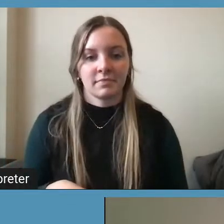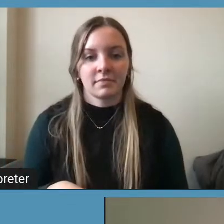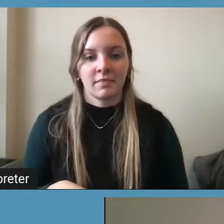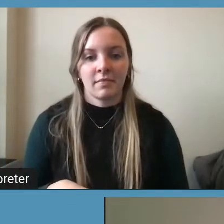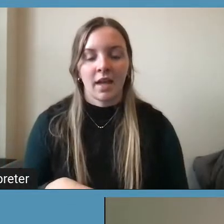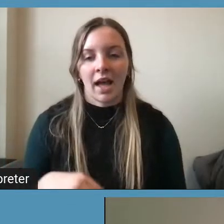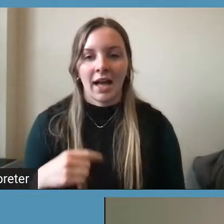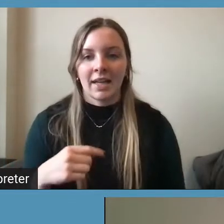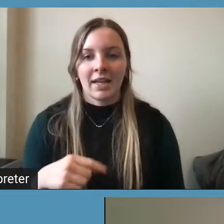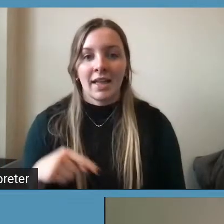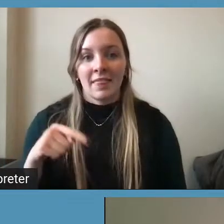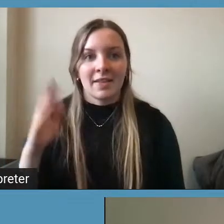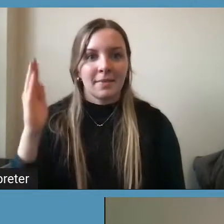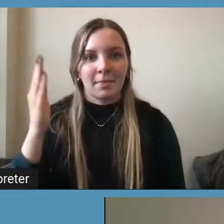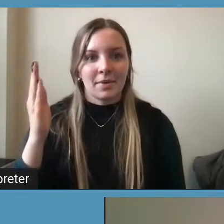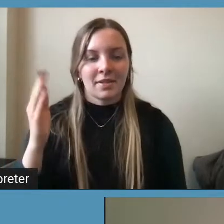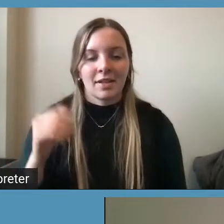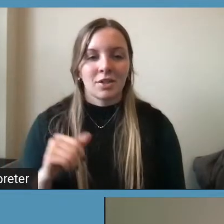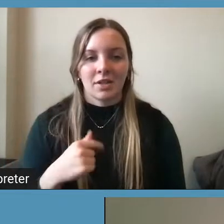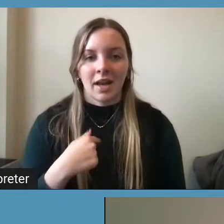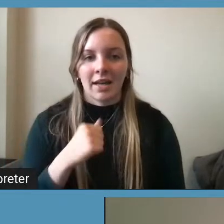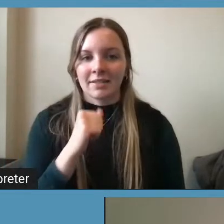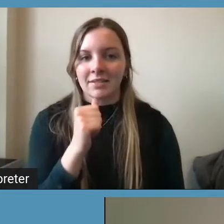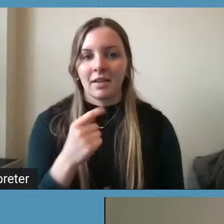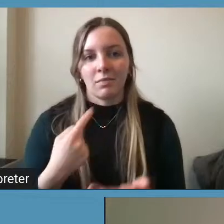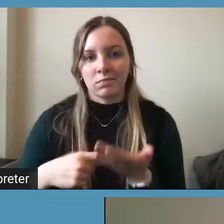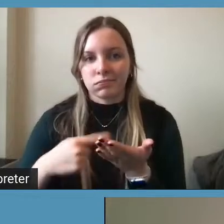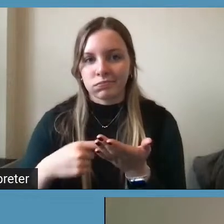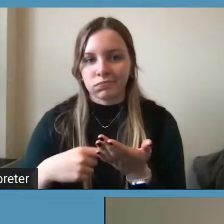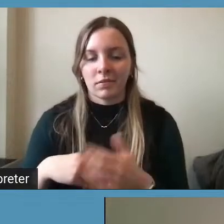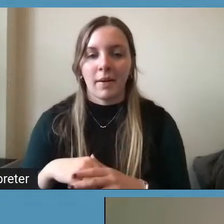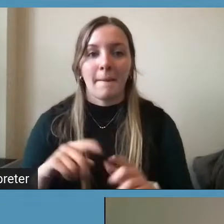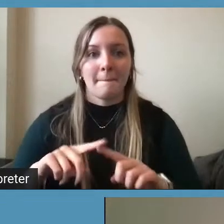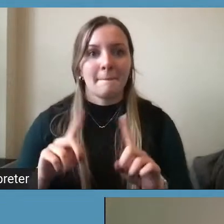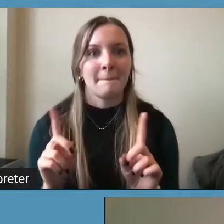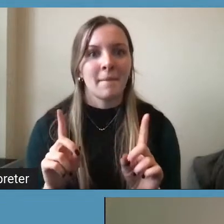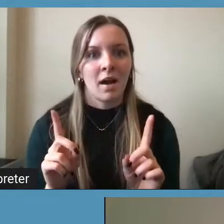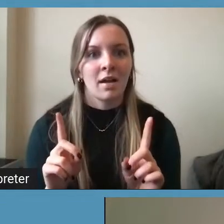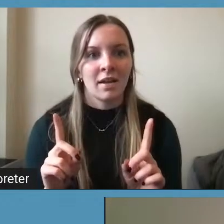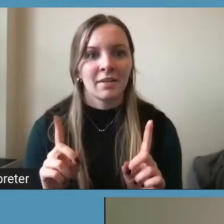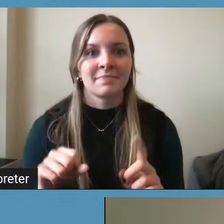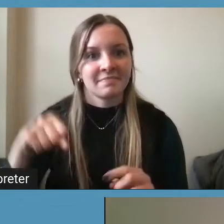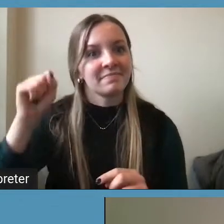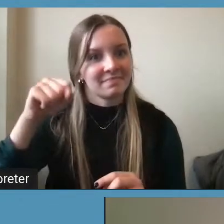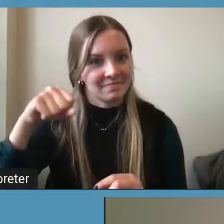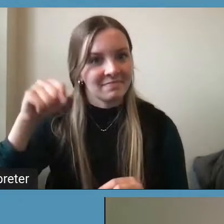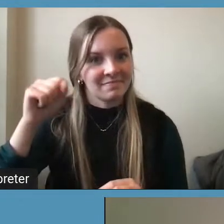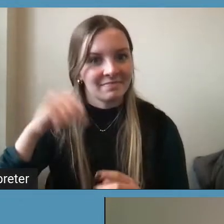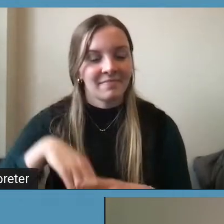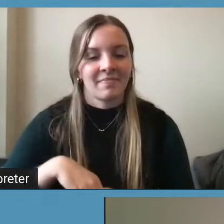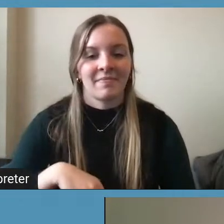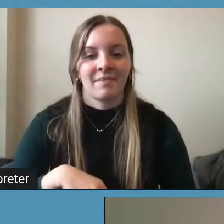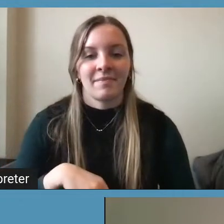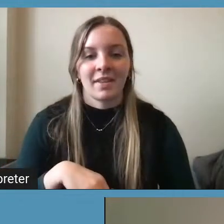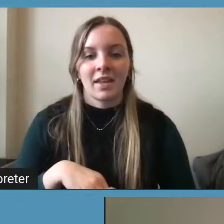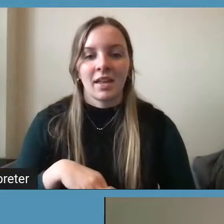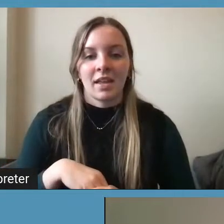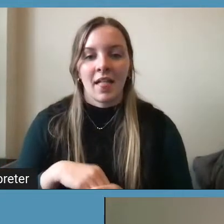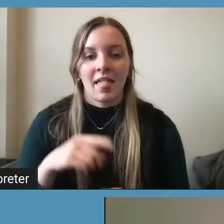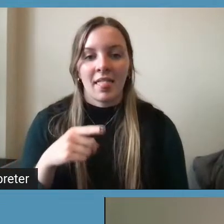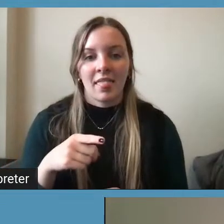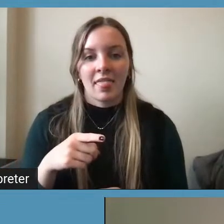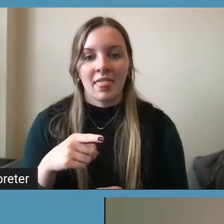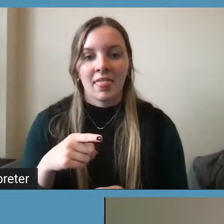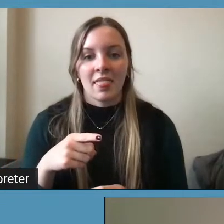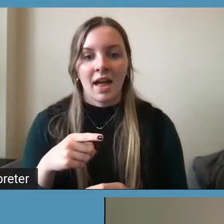this presentation because we're focused on small museums, but that's a big driver for our work, and that's a big driver for why we think